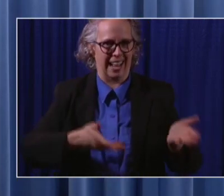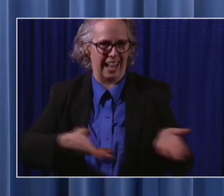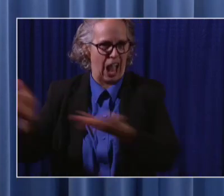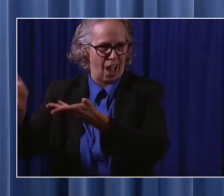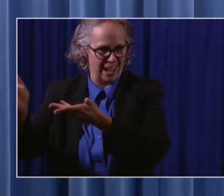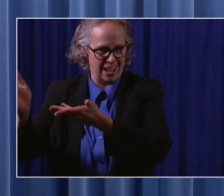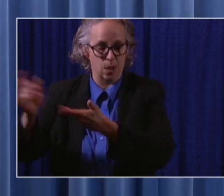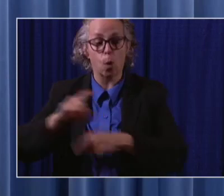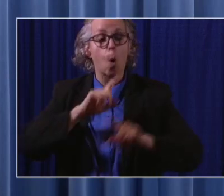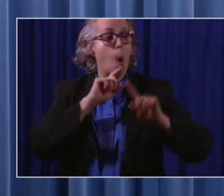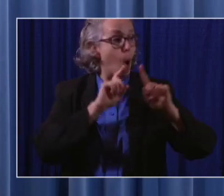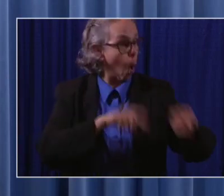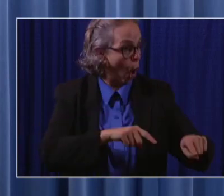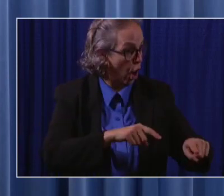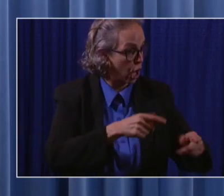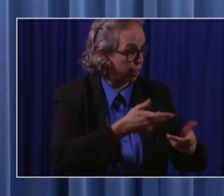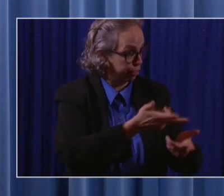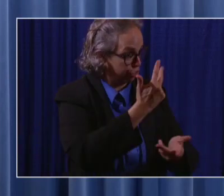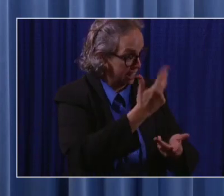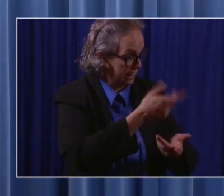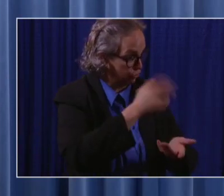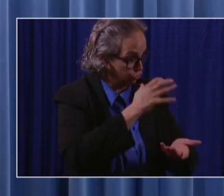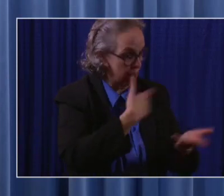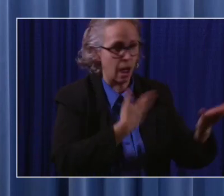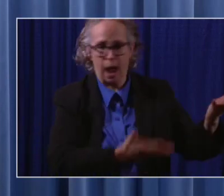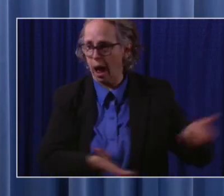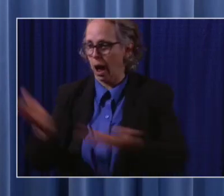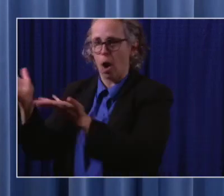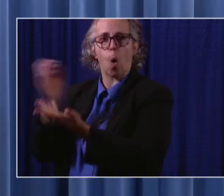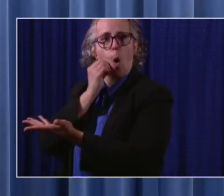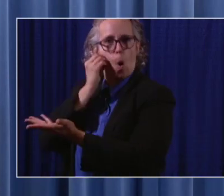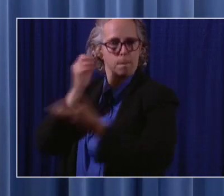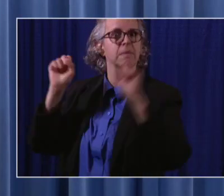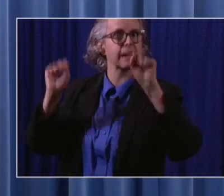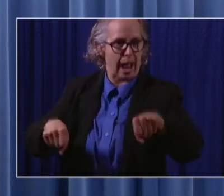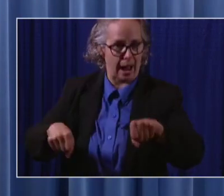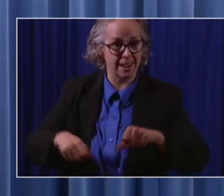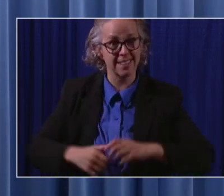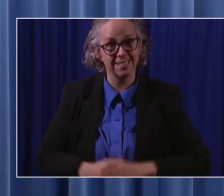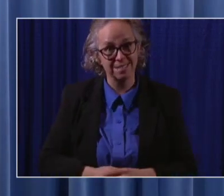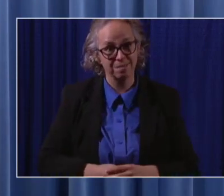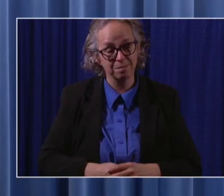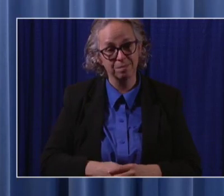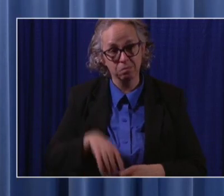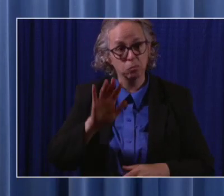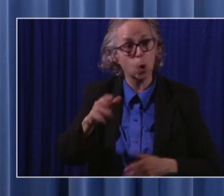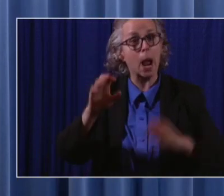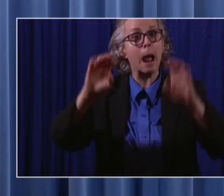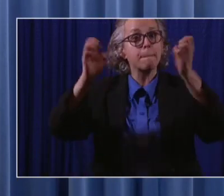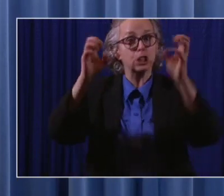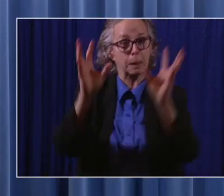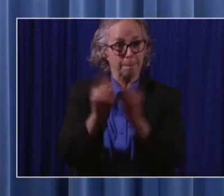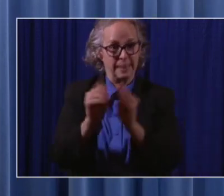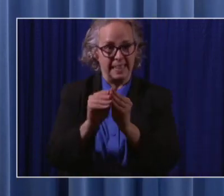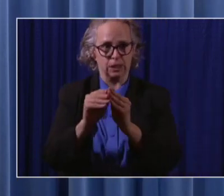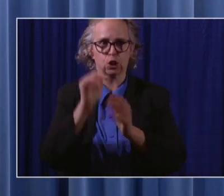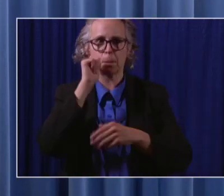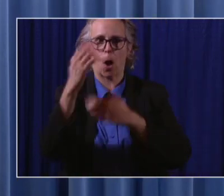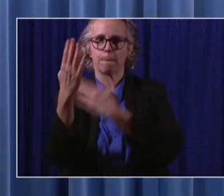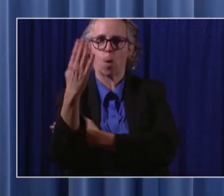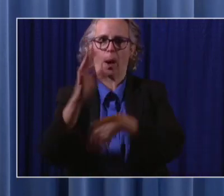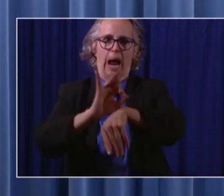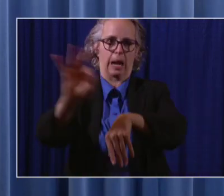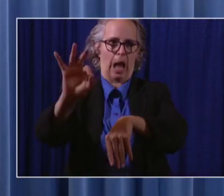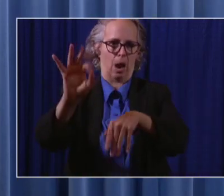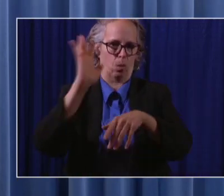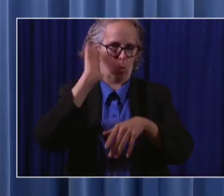home. Liquor Control Commission, I'm told, will hold their emergency meeting tomorrow at 9 a.m. If the emergency statewide administrative rule